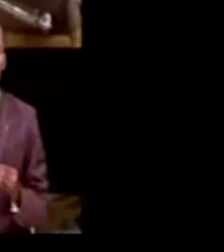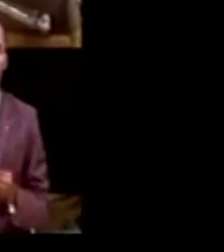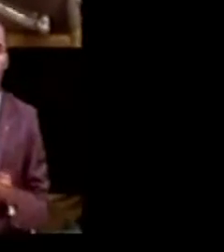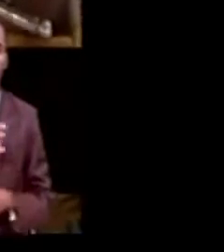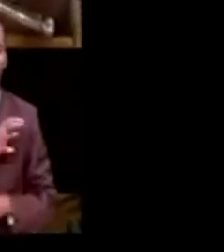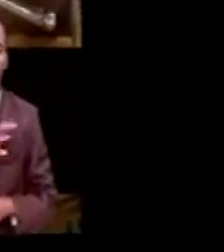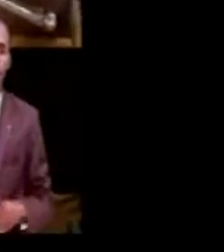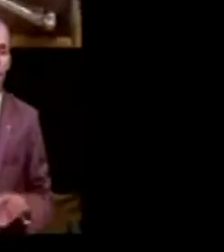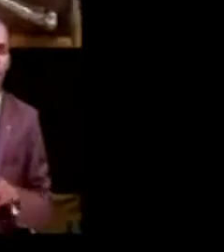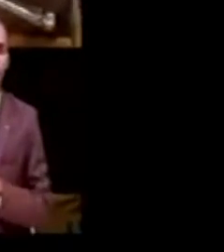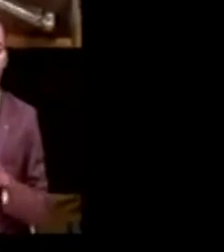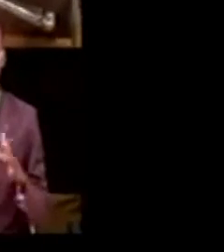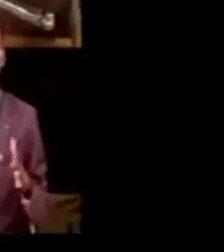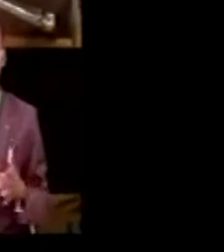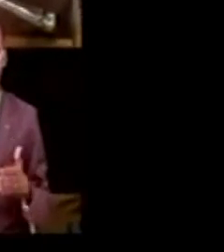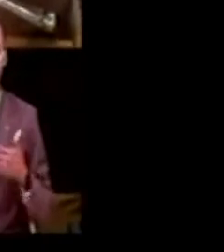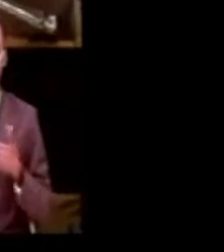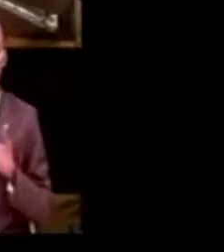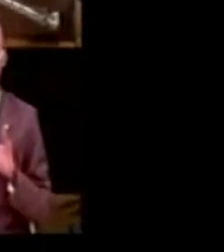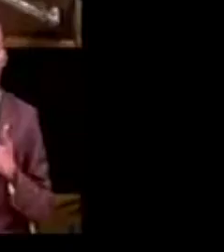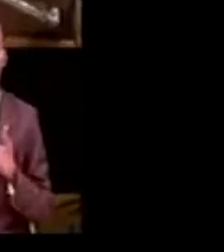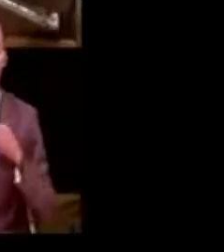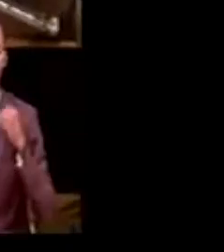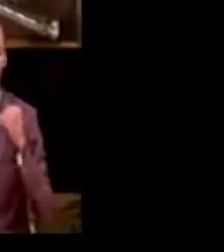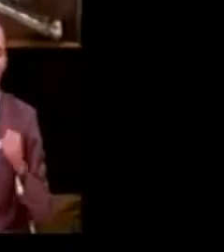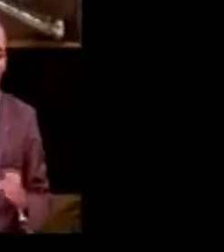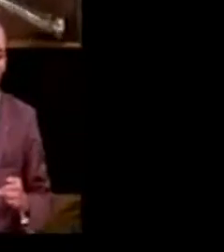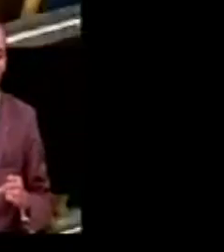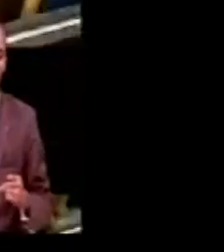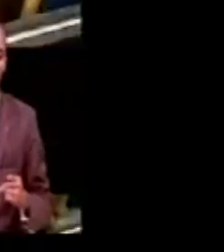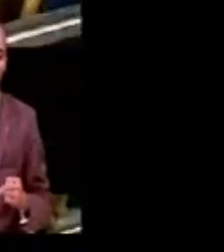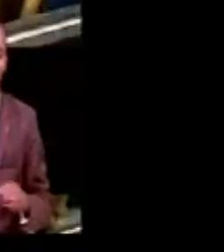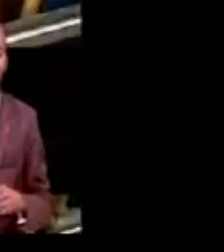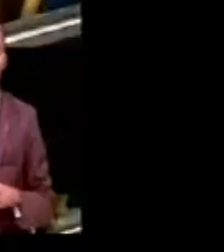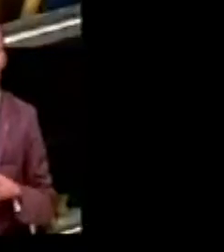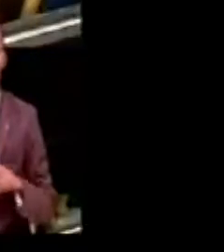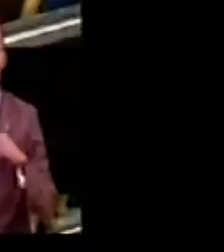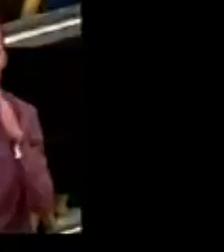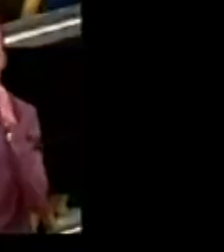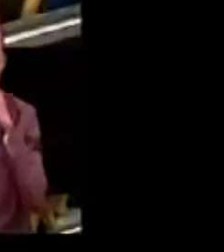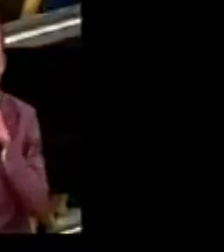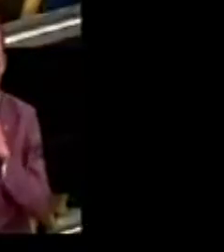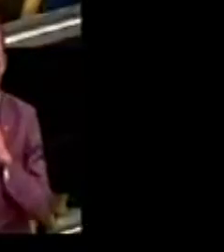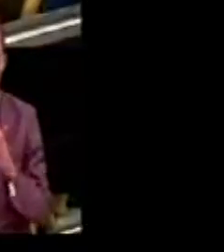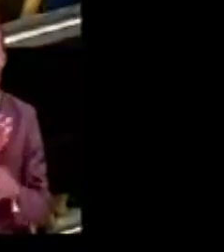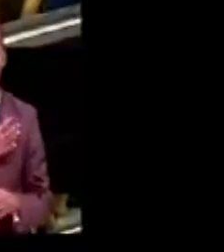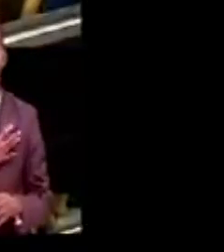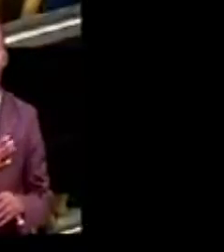power, I trust him evermore. Christ Jesus.